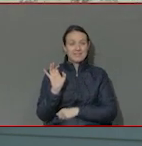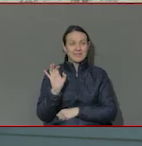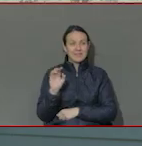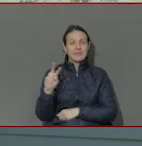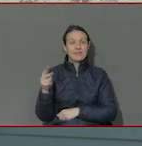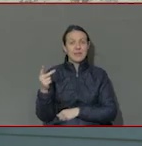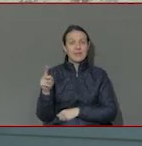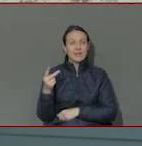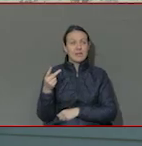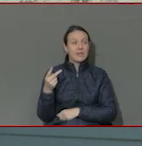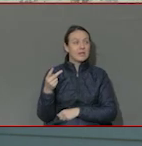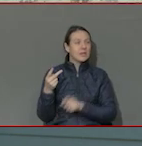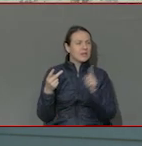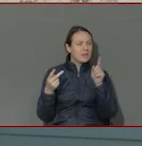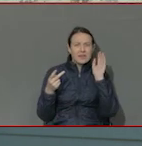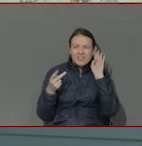What?